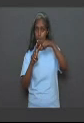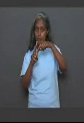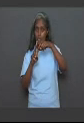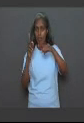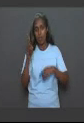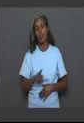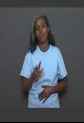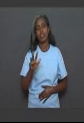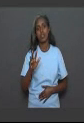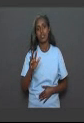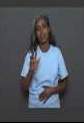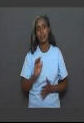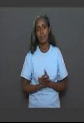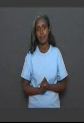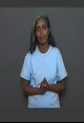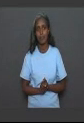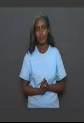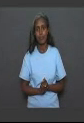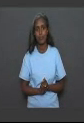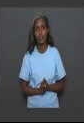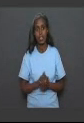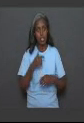pi over 3.